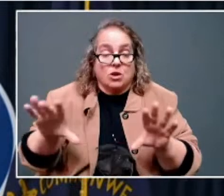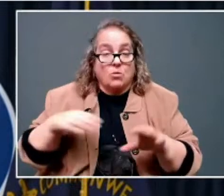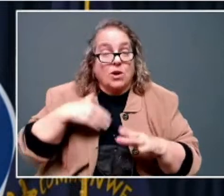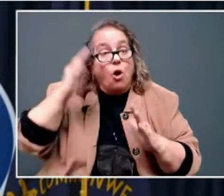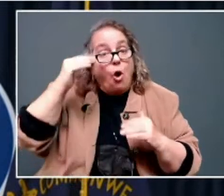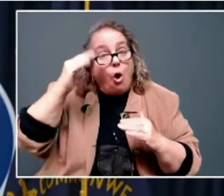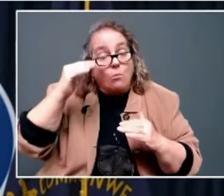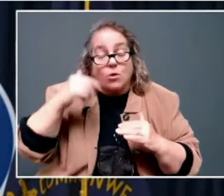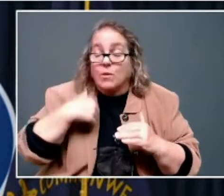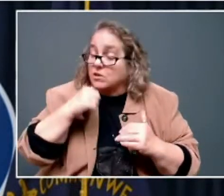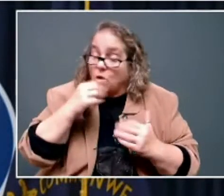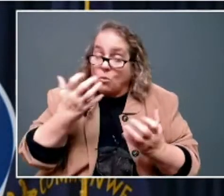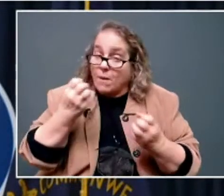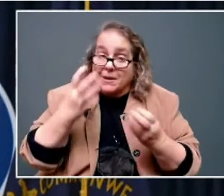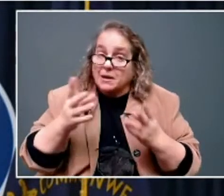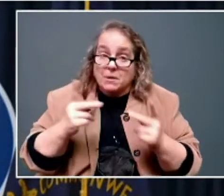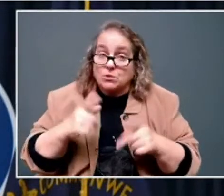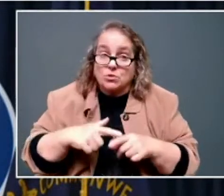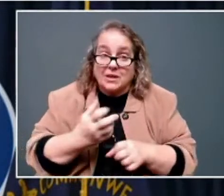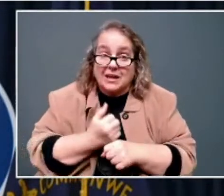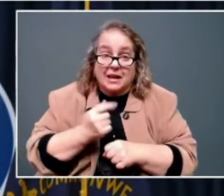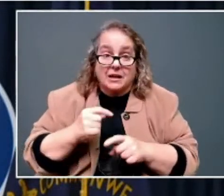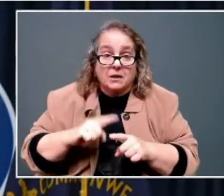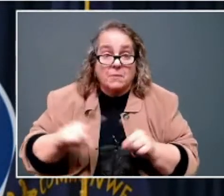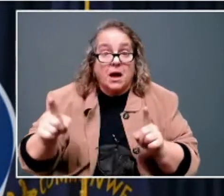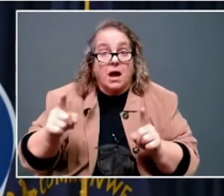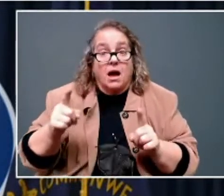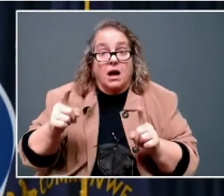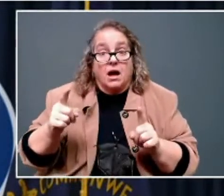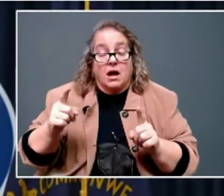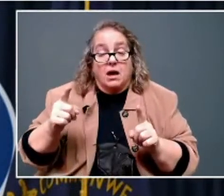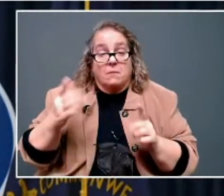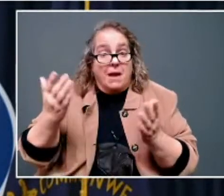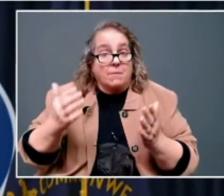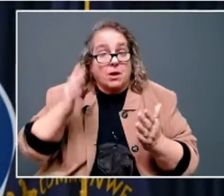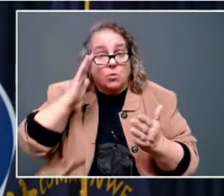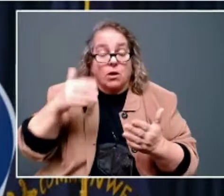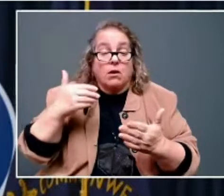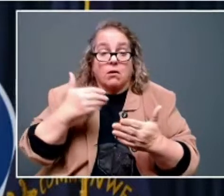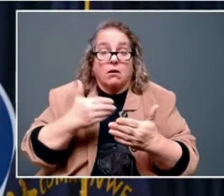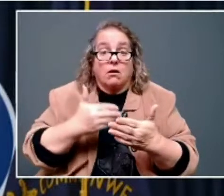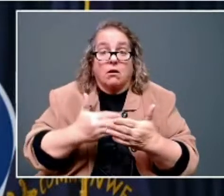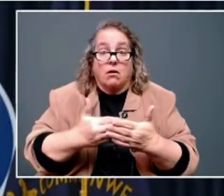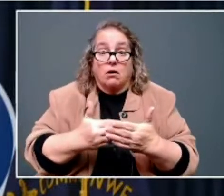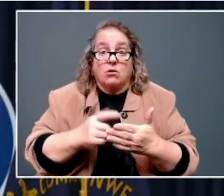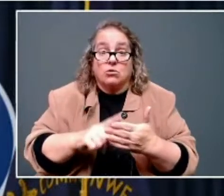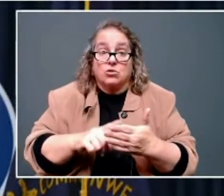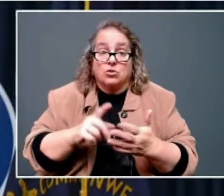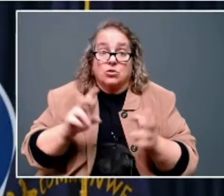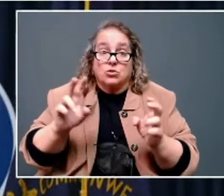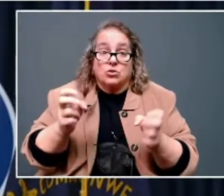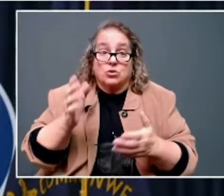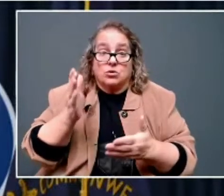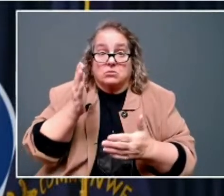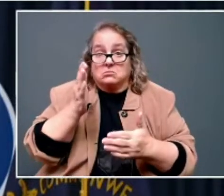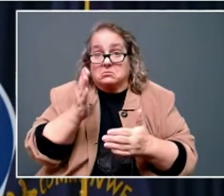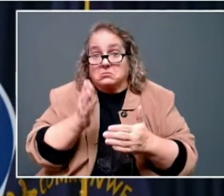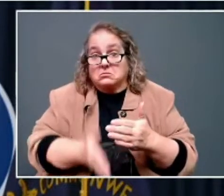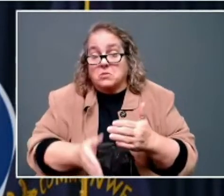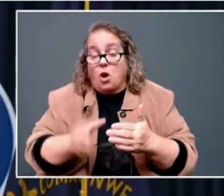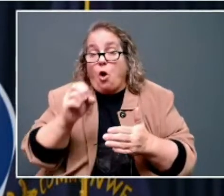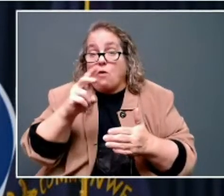people to get it, maybe it moves us closer to some conclusion, some herd overall immunity,